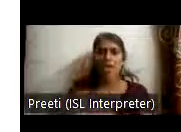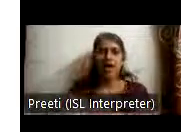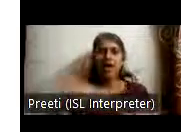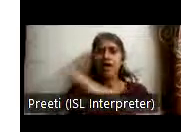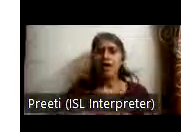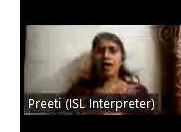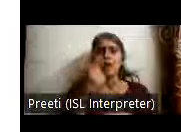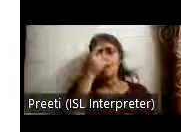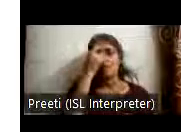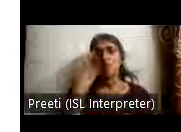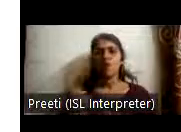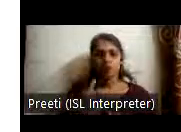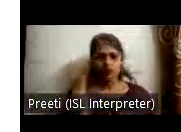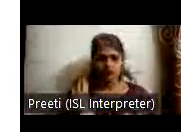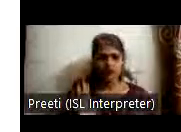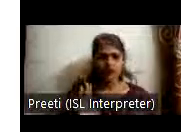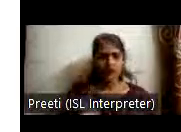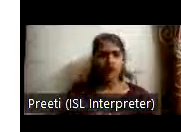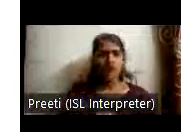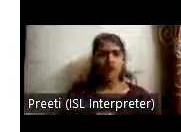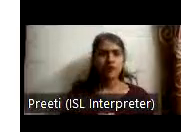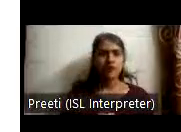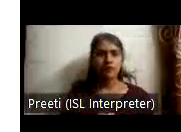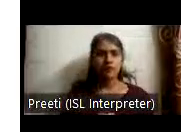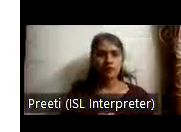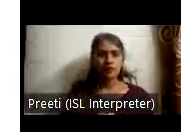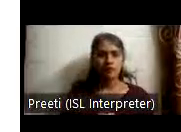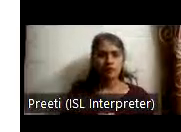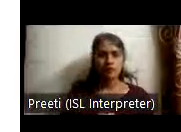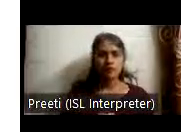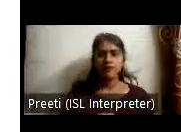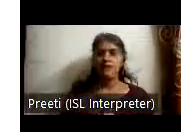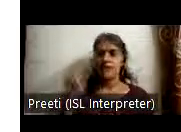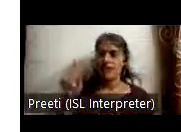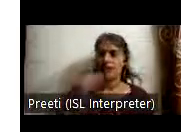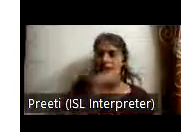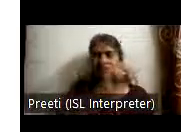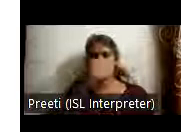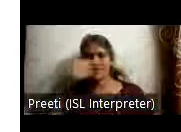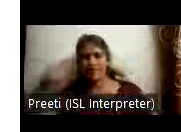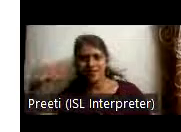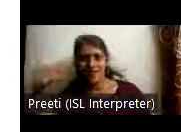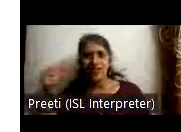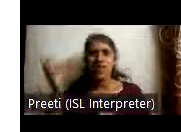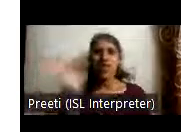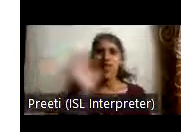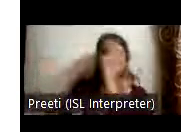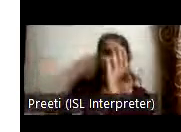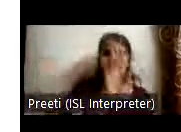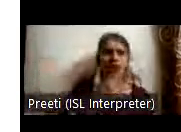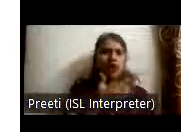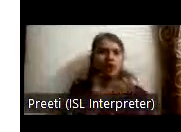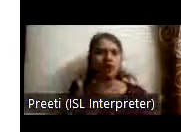may not have a hand for that matter. So they will have difficulty in operating door handles, which are knobs, because knobs